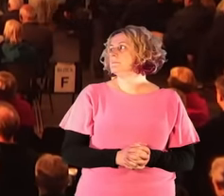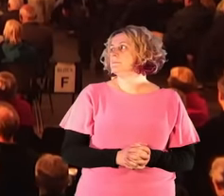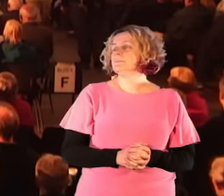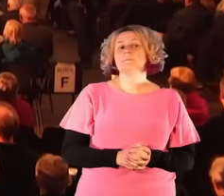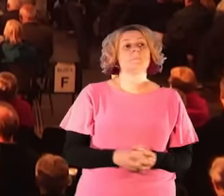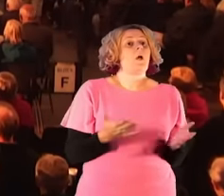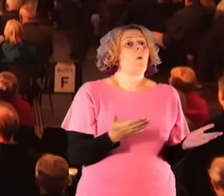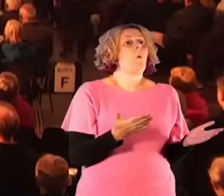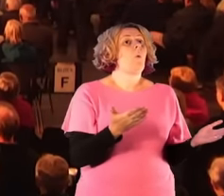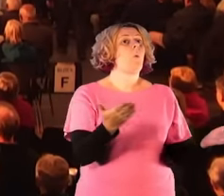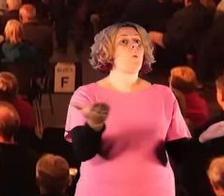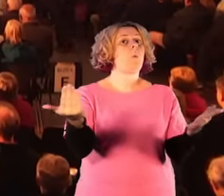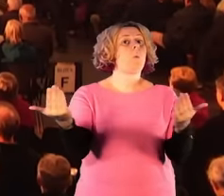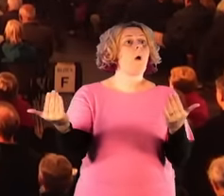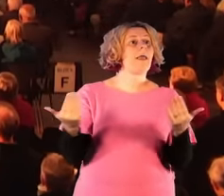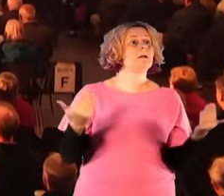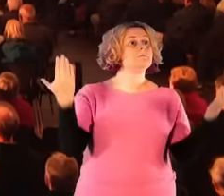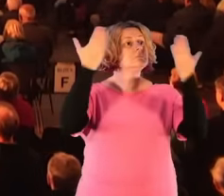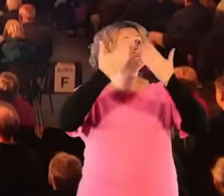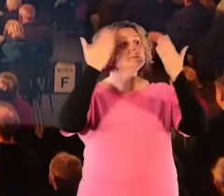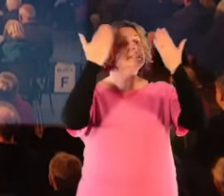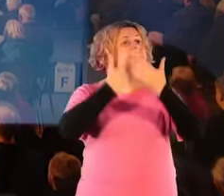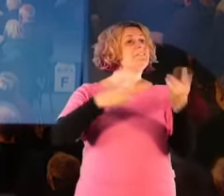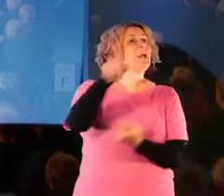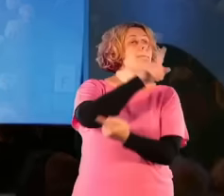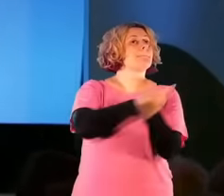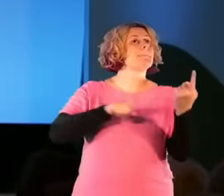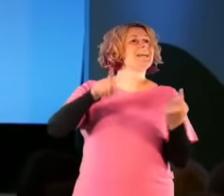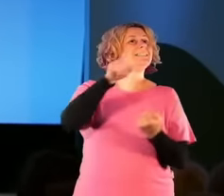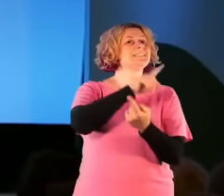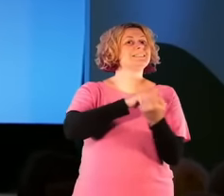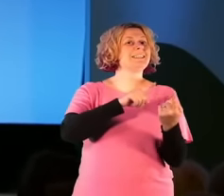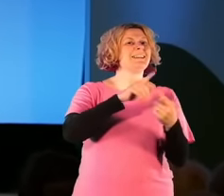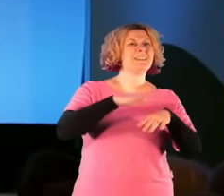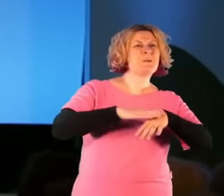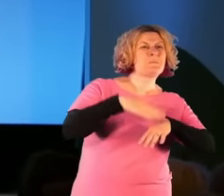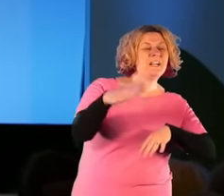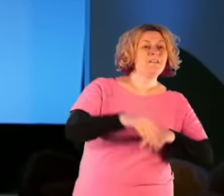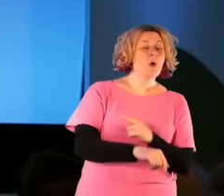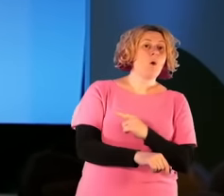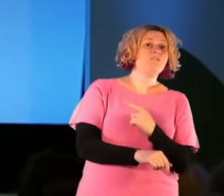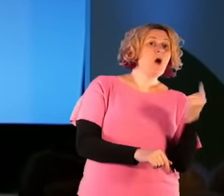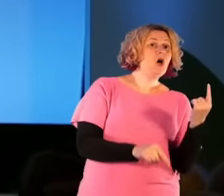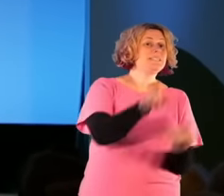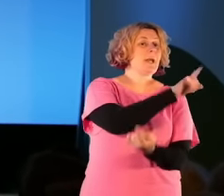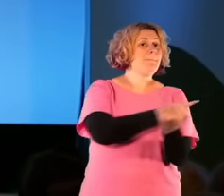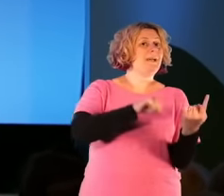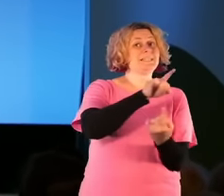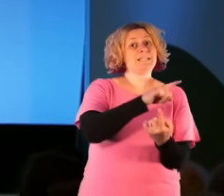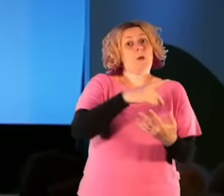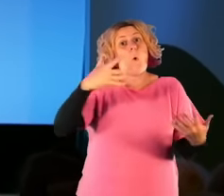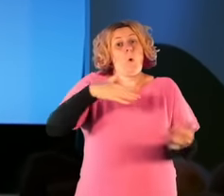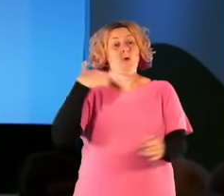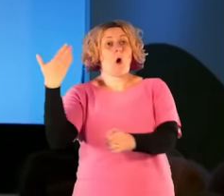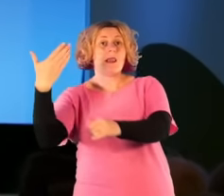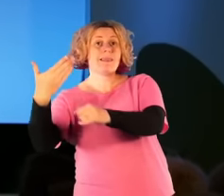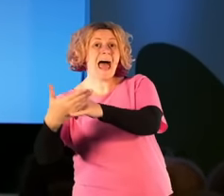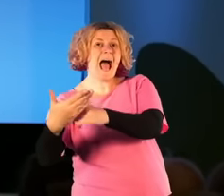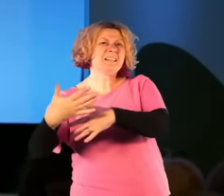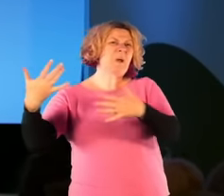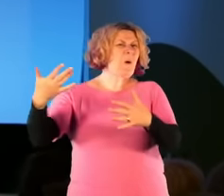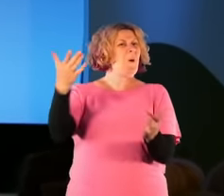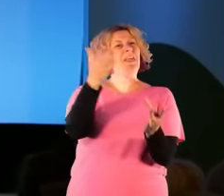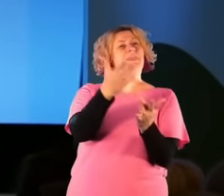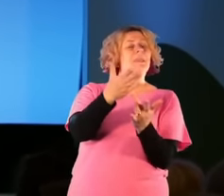Well, welcome to this evening's meeting. Whether this is your first meeting here with us this year or your last or somewhere in the